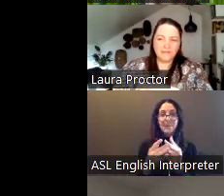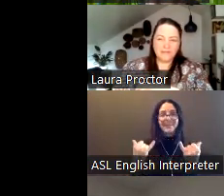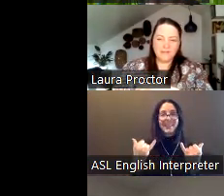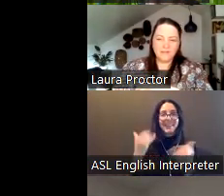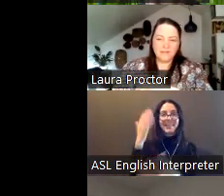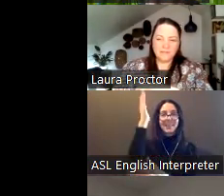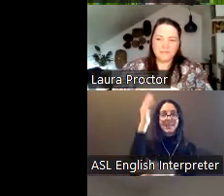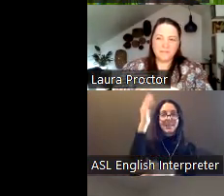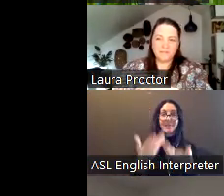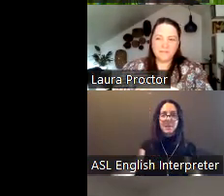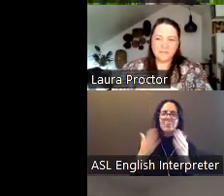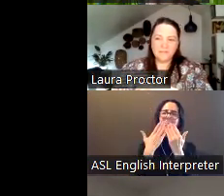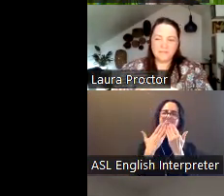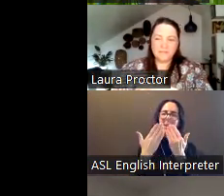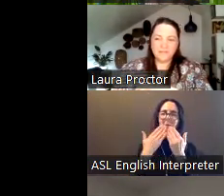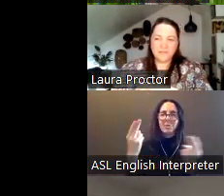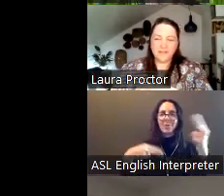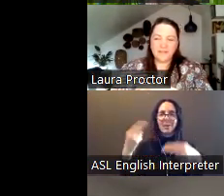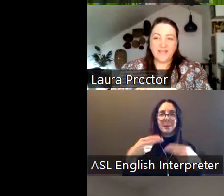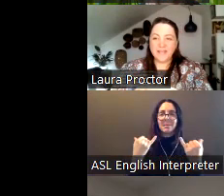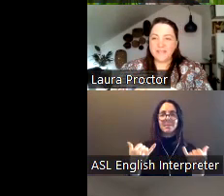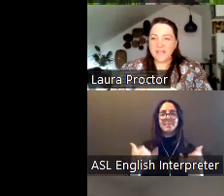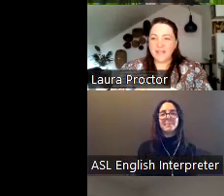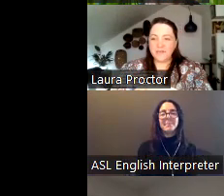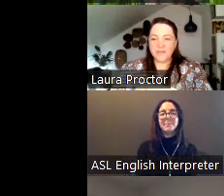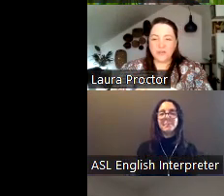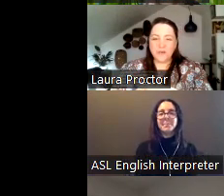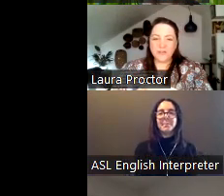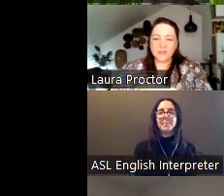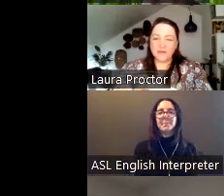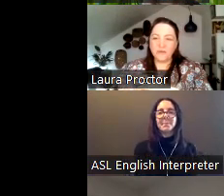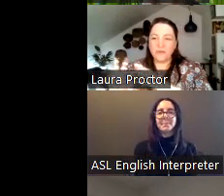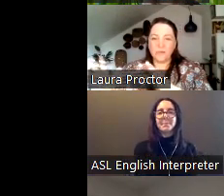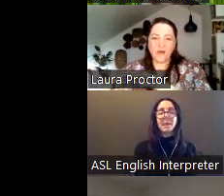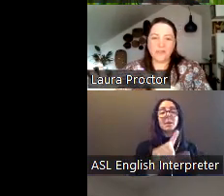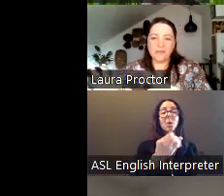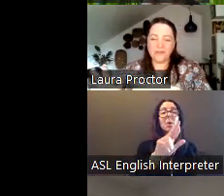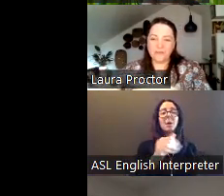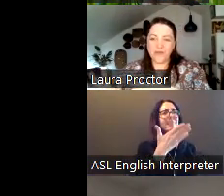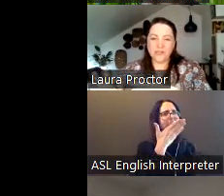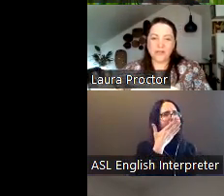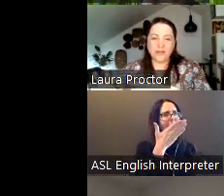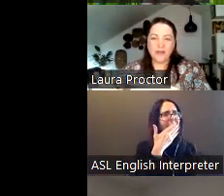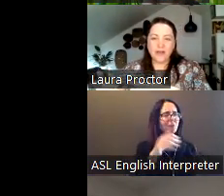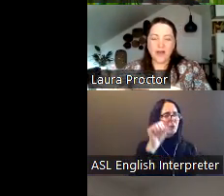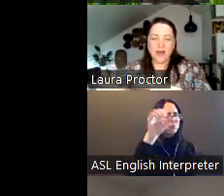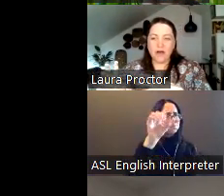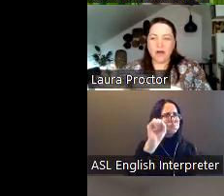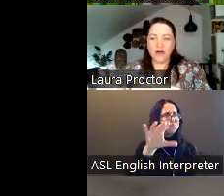presentation. Thank you for joining us today. Ladies, thank you so much for the wealth of